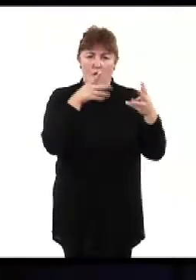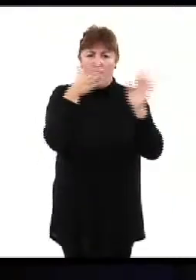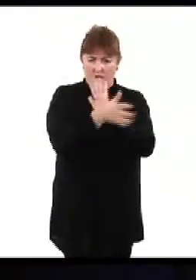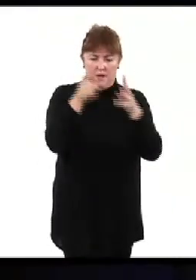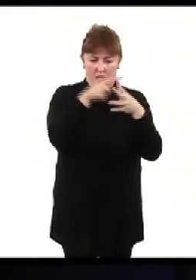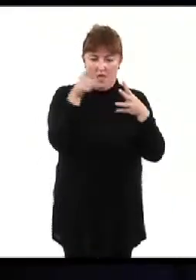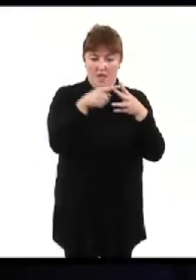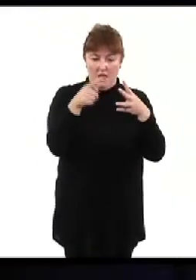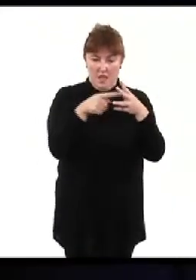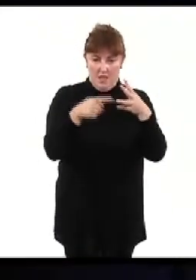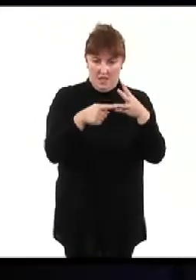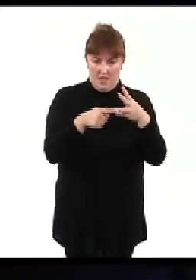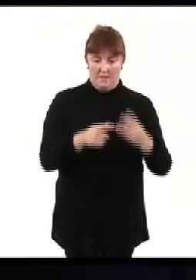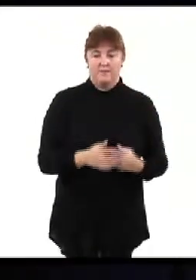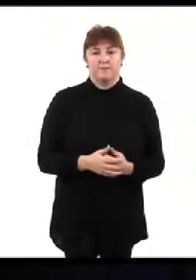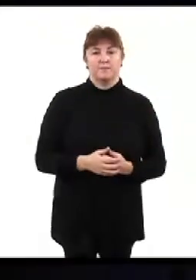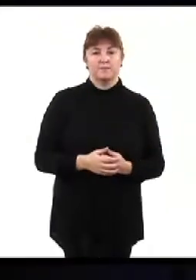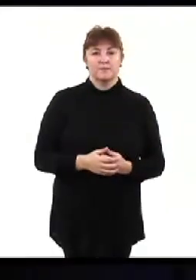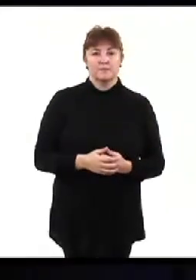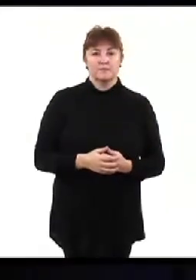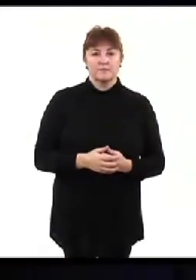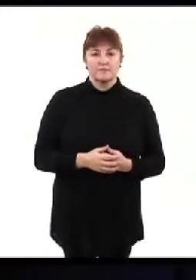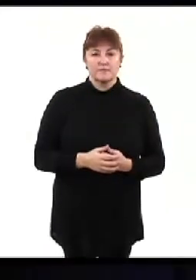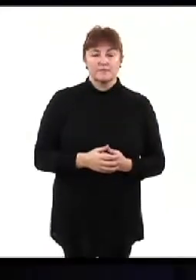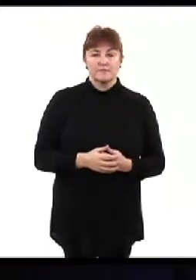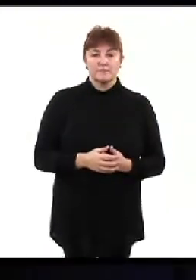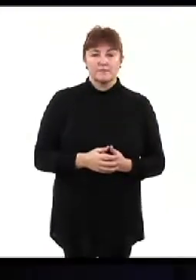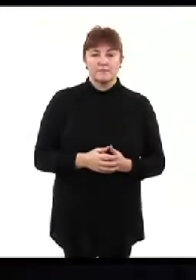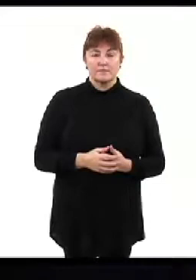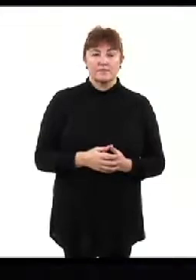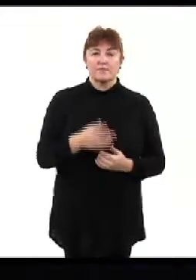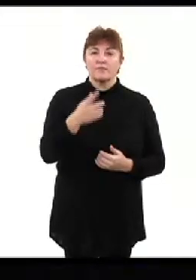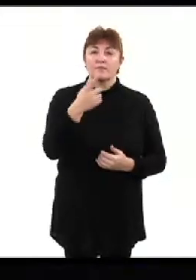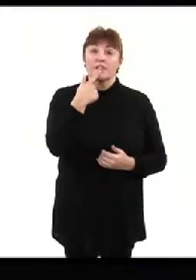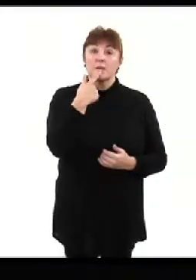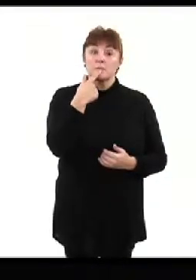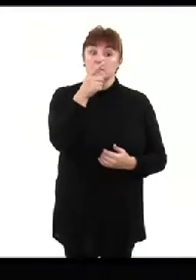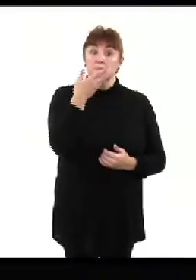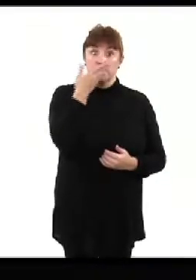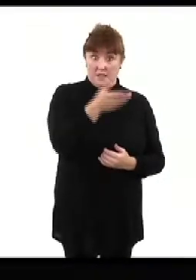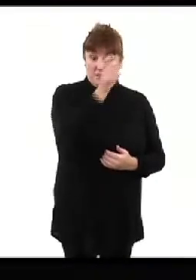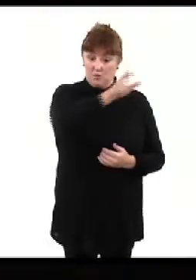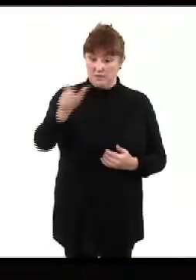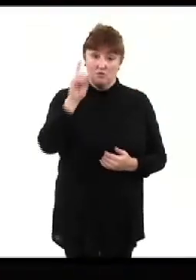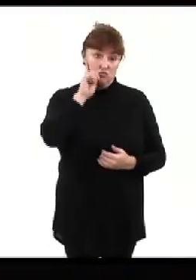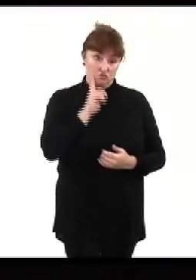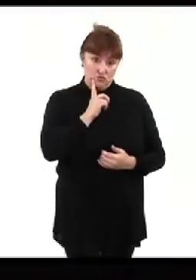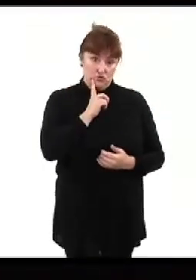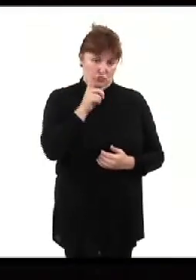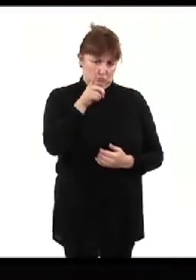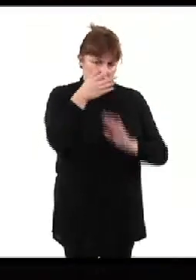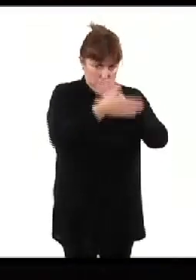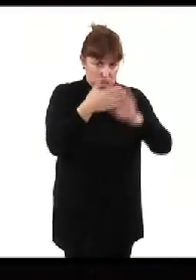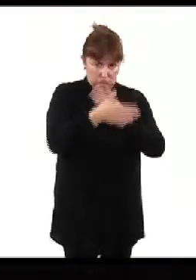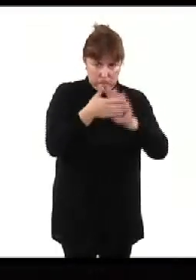participants do 3 tasks, and I'll go through each of those. We had the deaf individuals, the signers, do